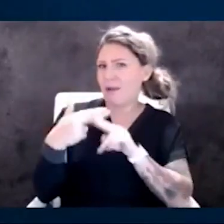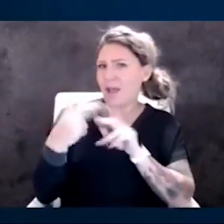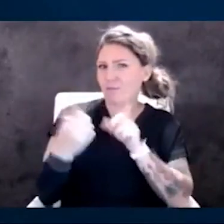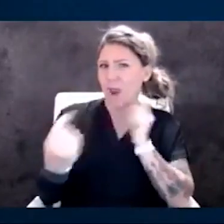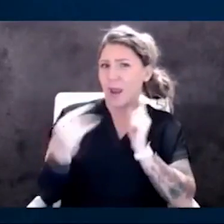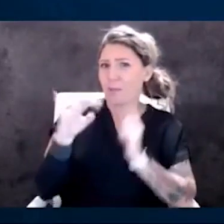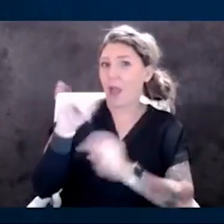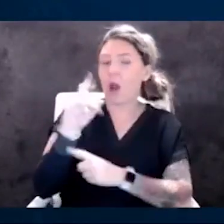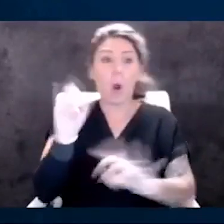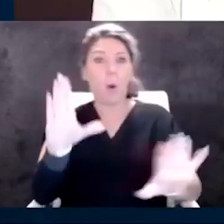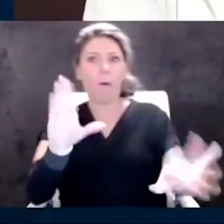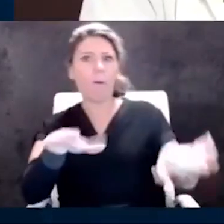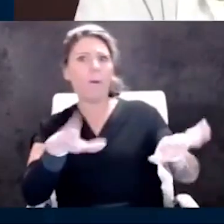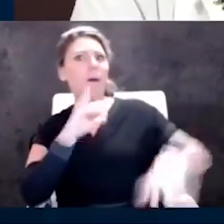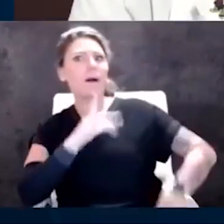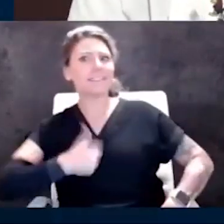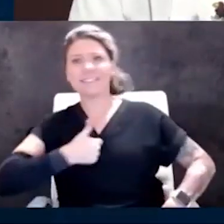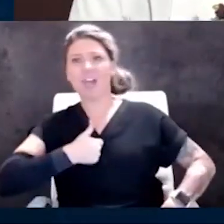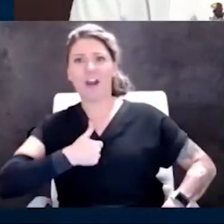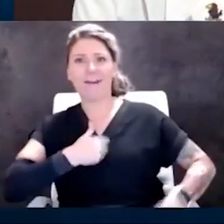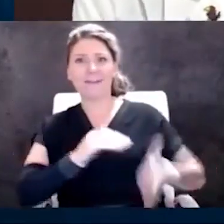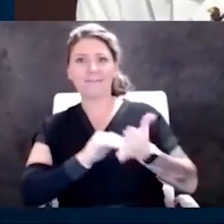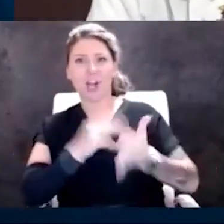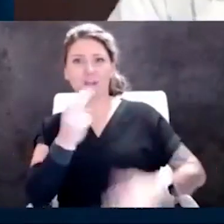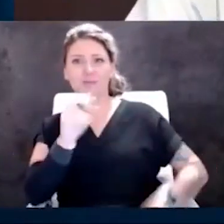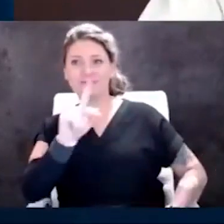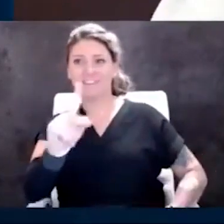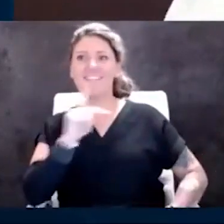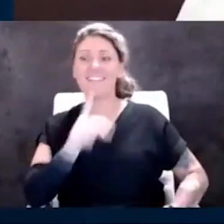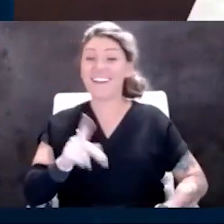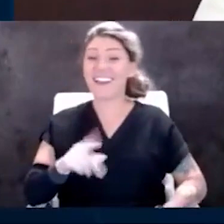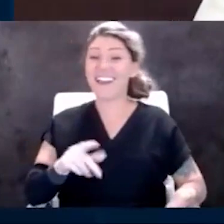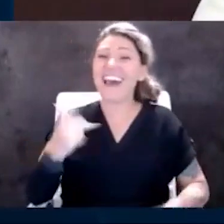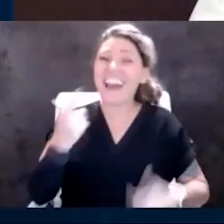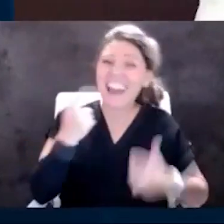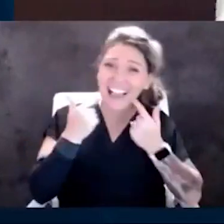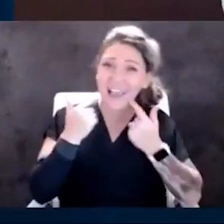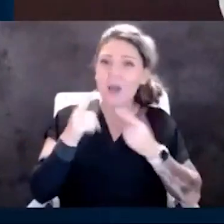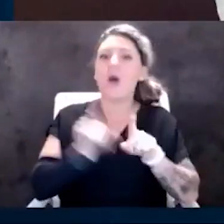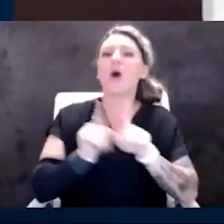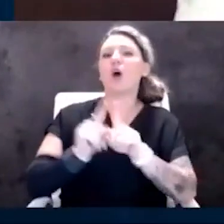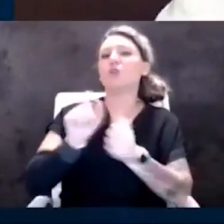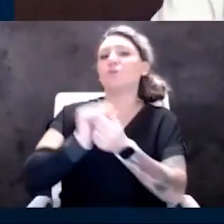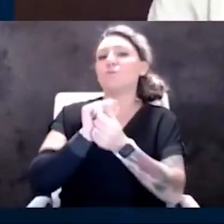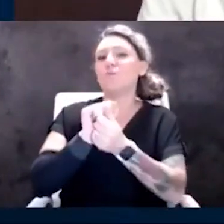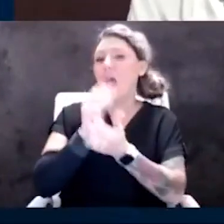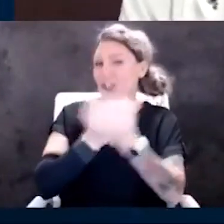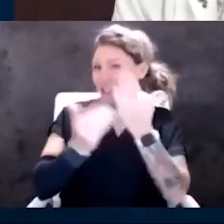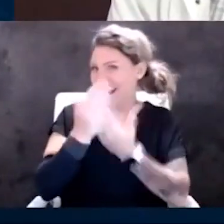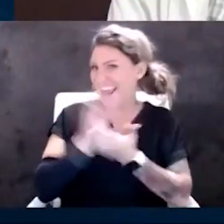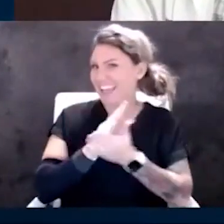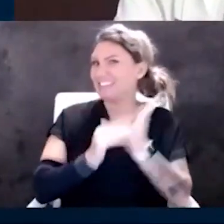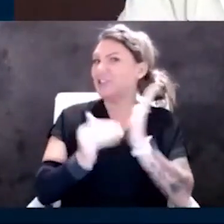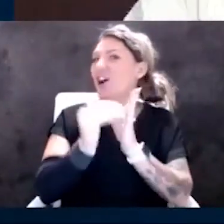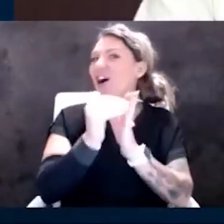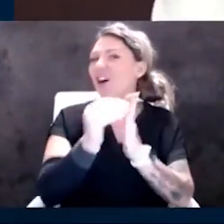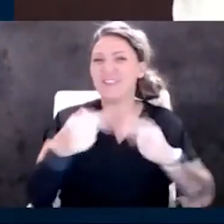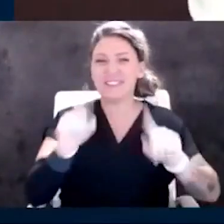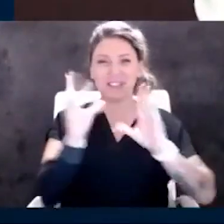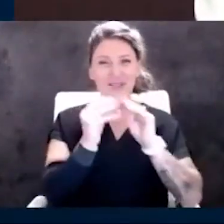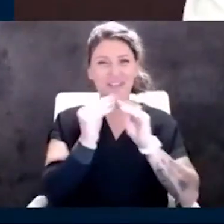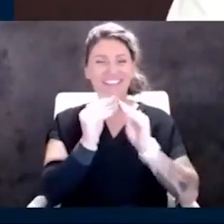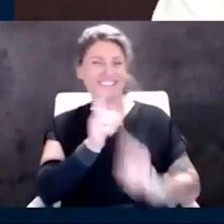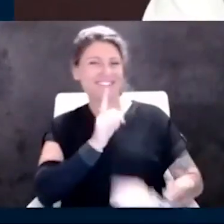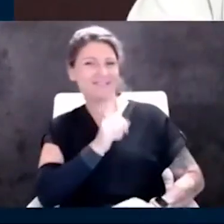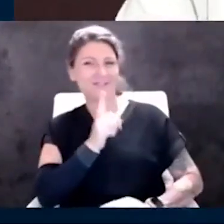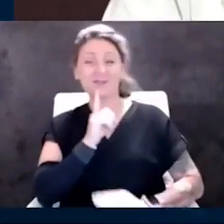hey, Hawk. How are you, buddy? It's called job security. We also wash our hands a lot during those you do wash your hands a lot. So. That's true. So, hey, Hawkeye, how are our